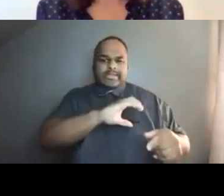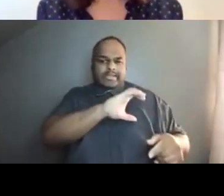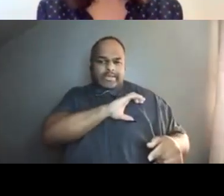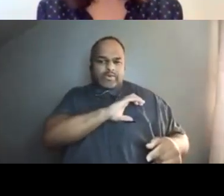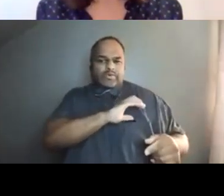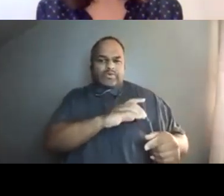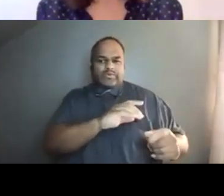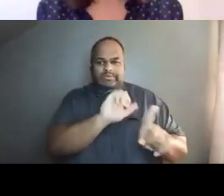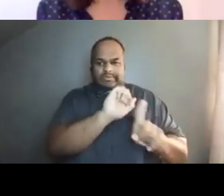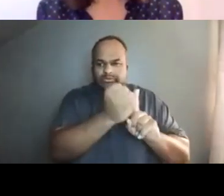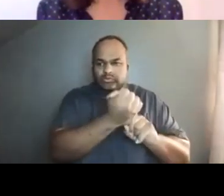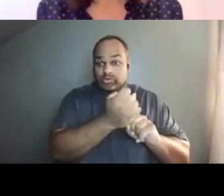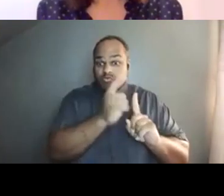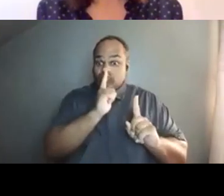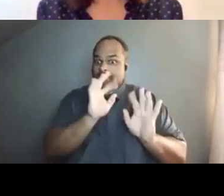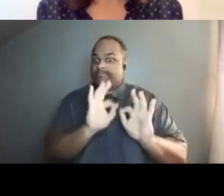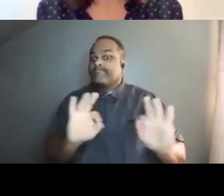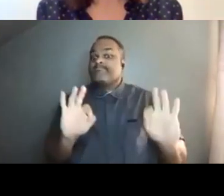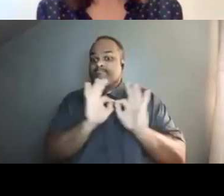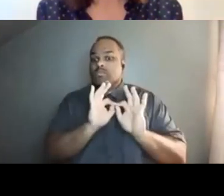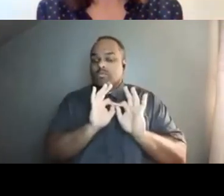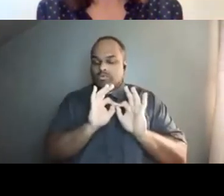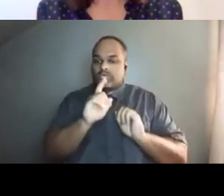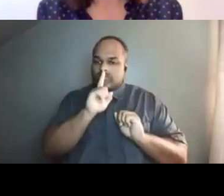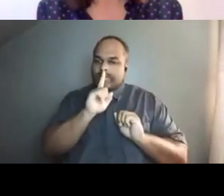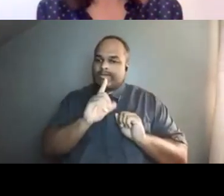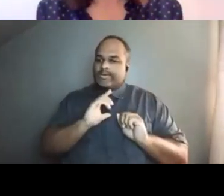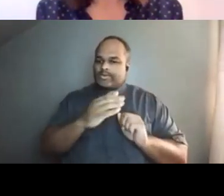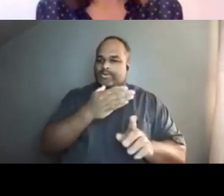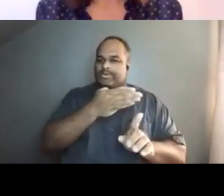characteristics is really important. And it's actually a great segue